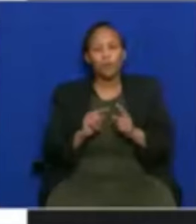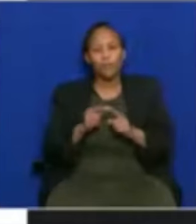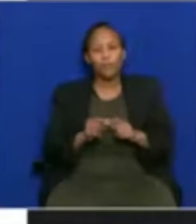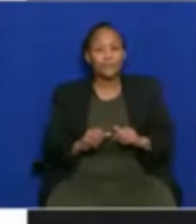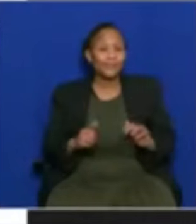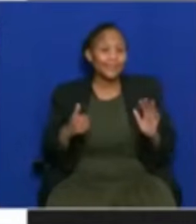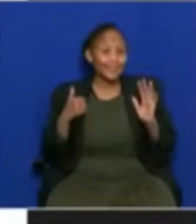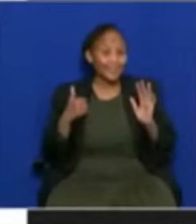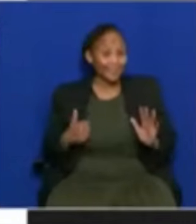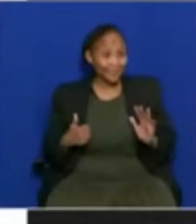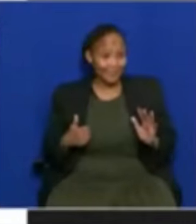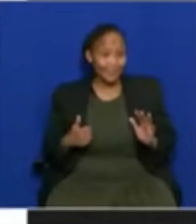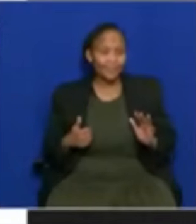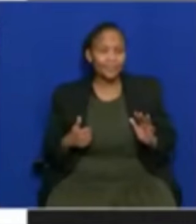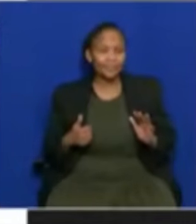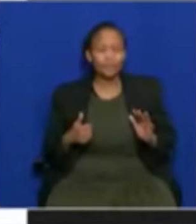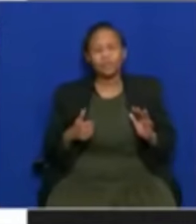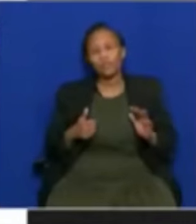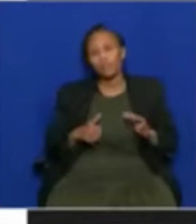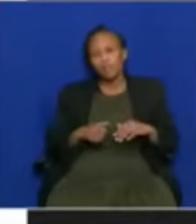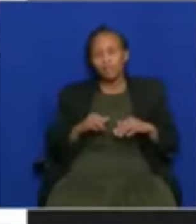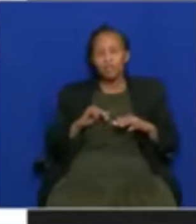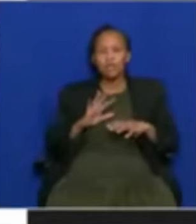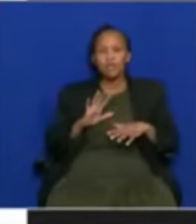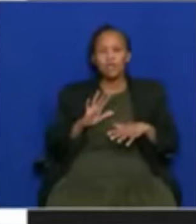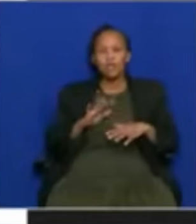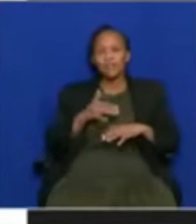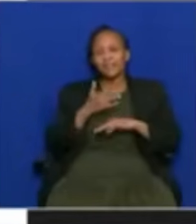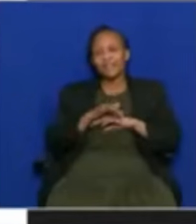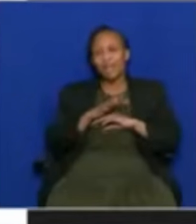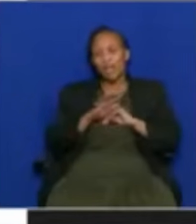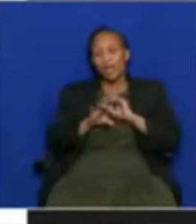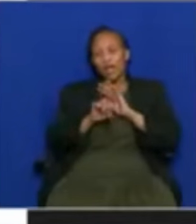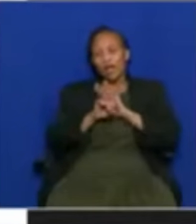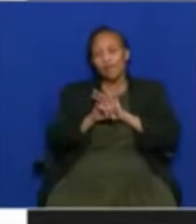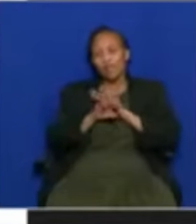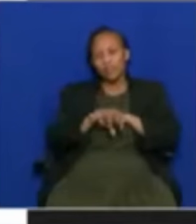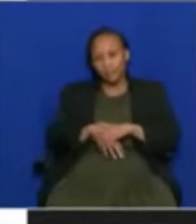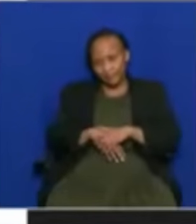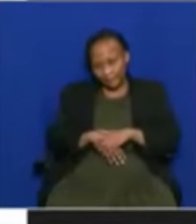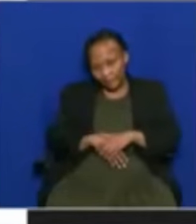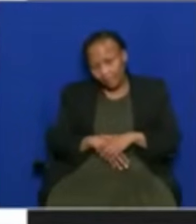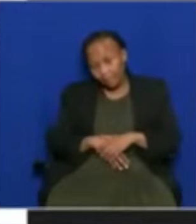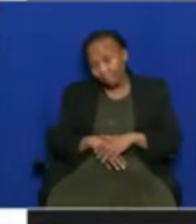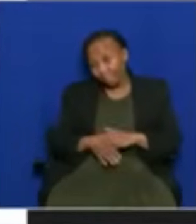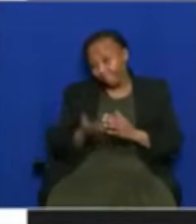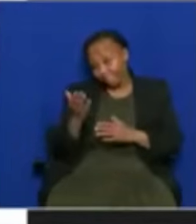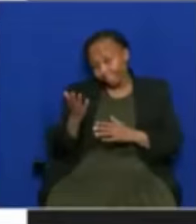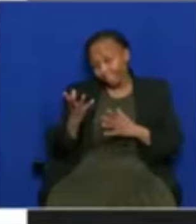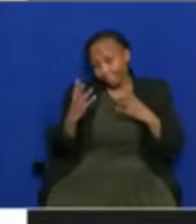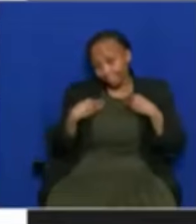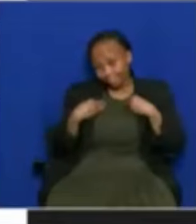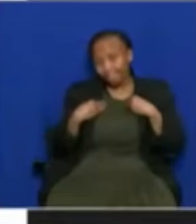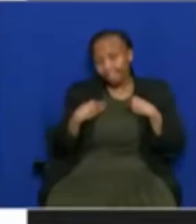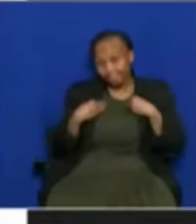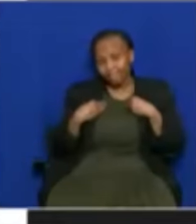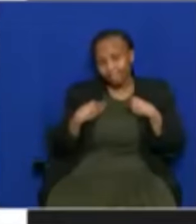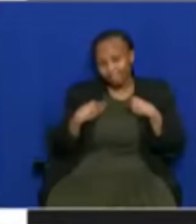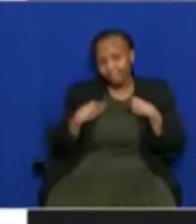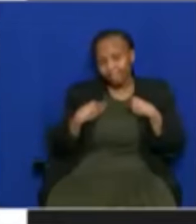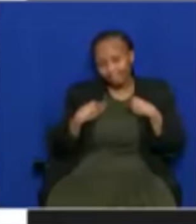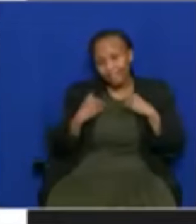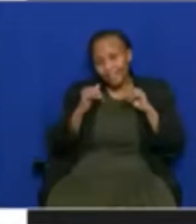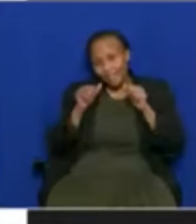for an external advertisement which you accept is legitimate and